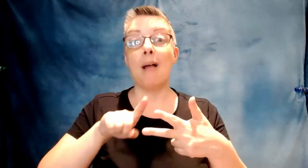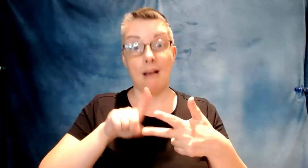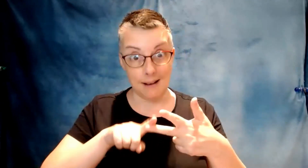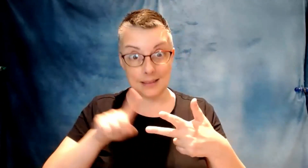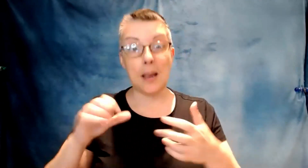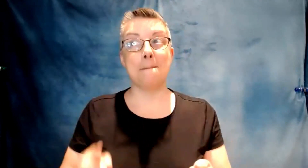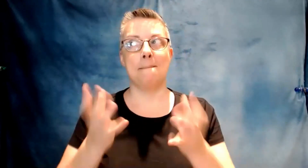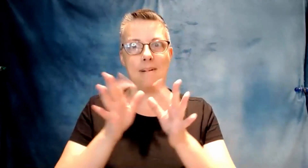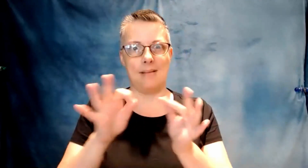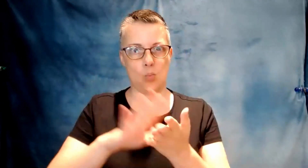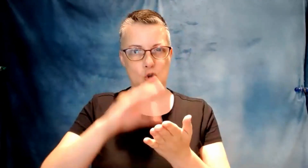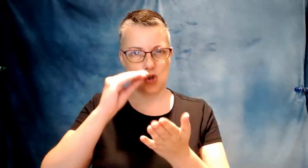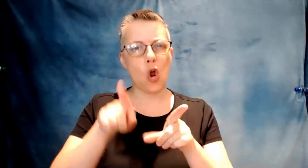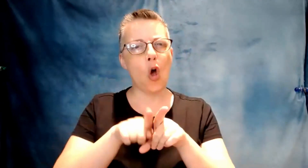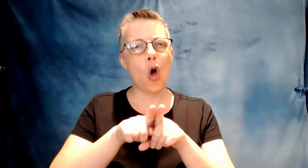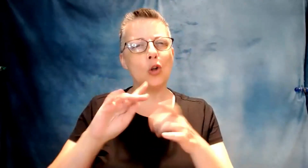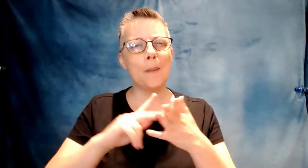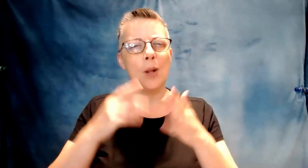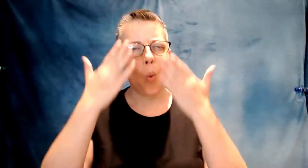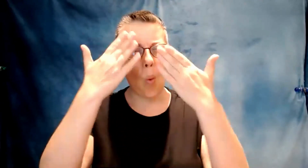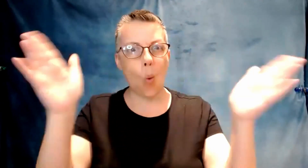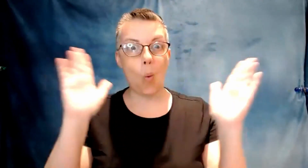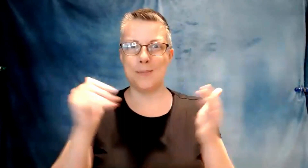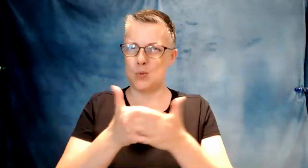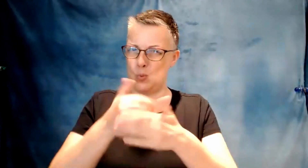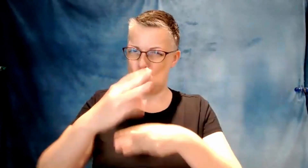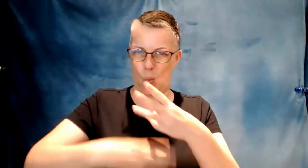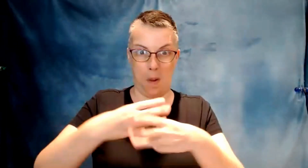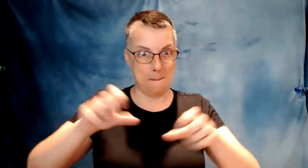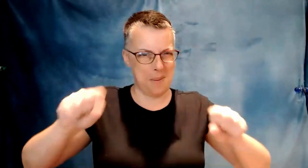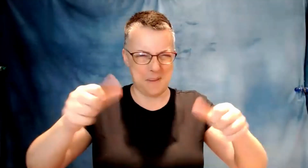multilingual learning also opens you up to a whole new world of possibilities.